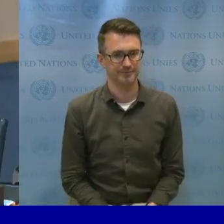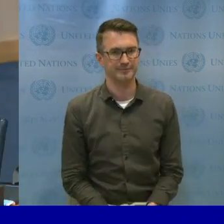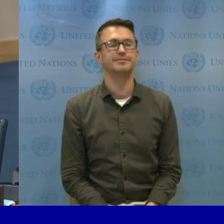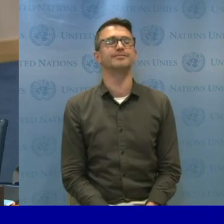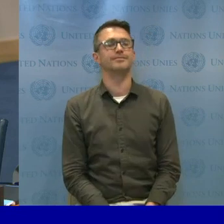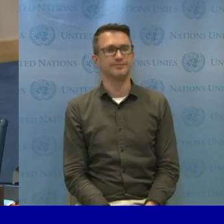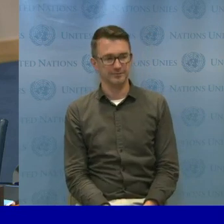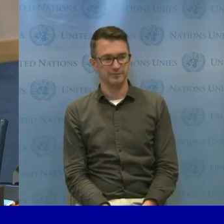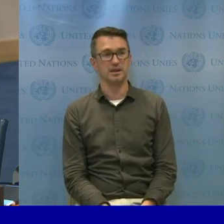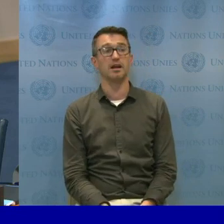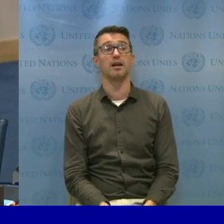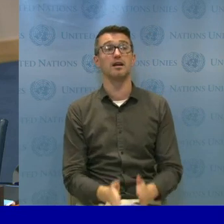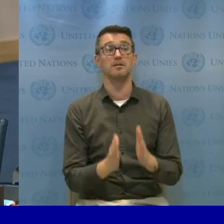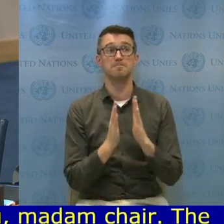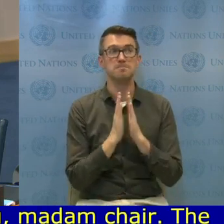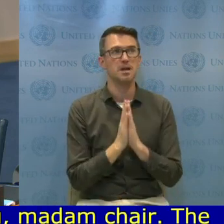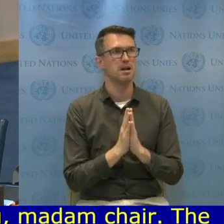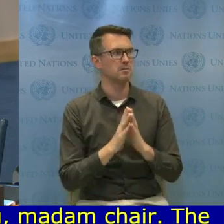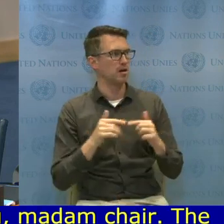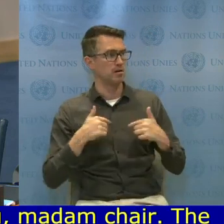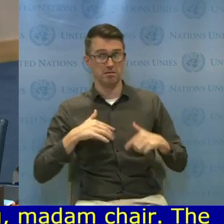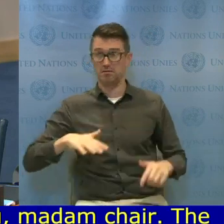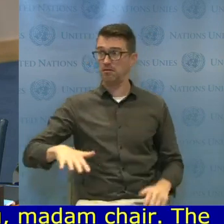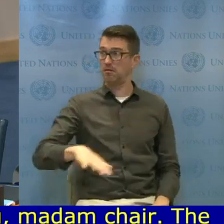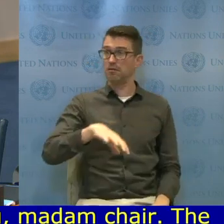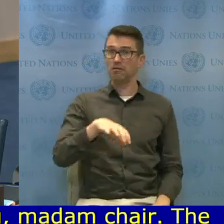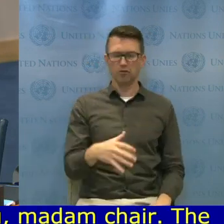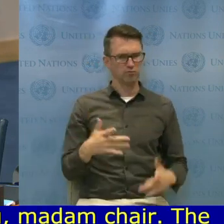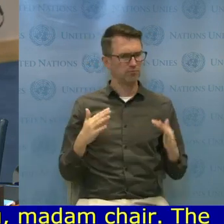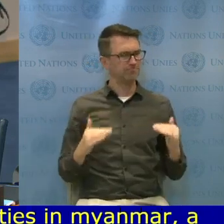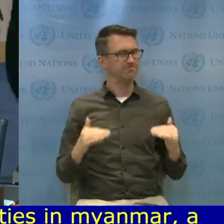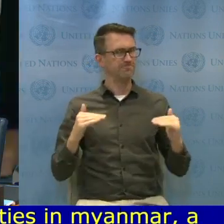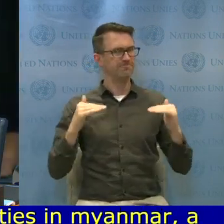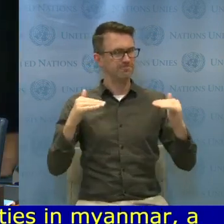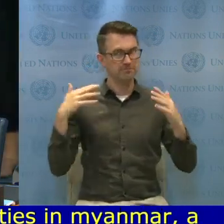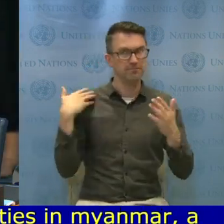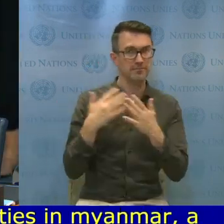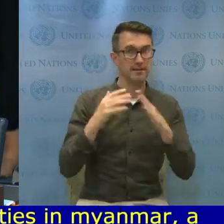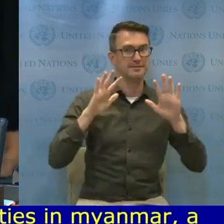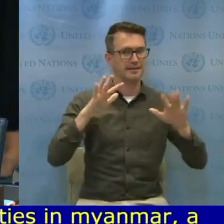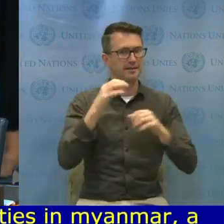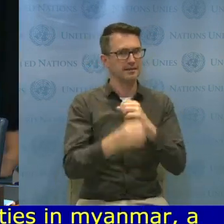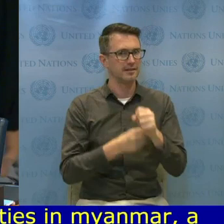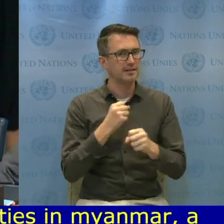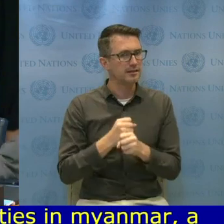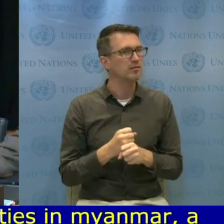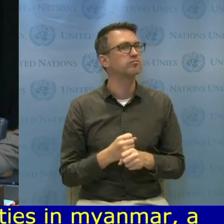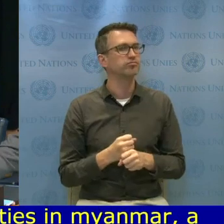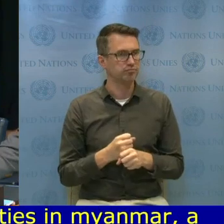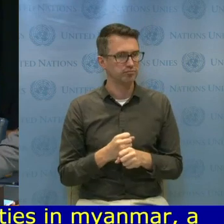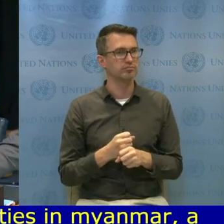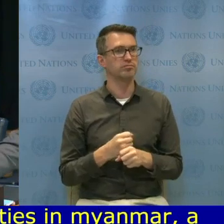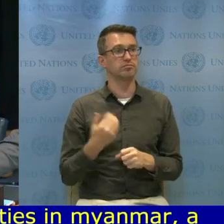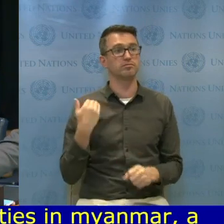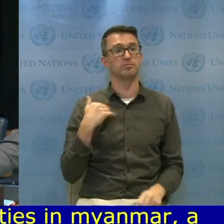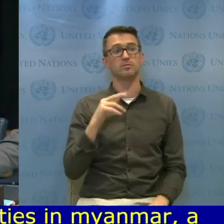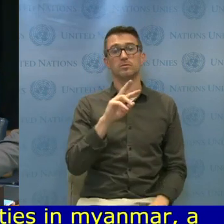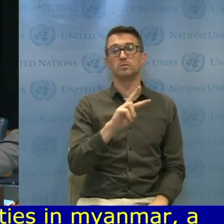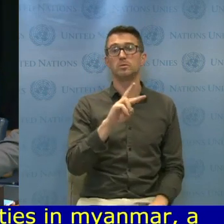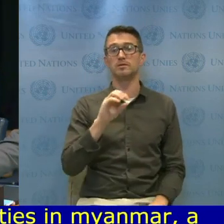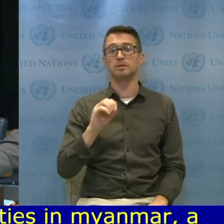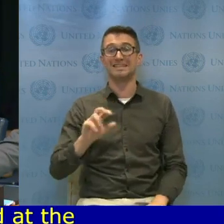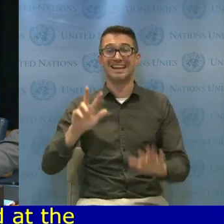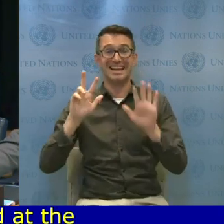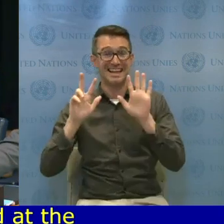the international, regional, and national levels. The 2008 Constitution of Myanmar guarantees the fundamental rights and